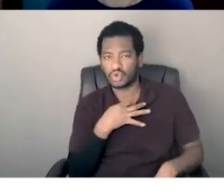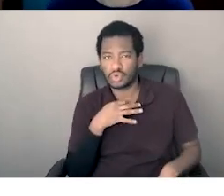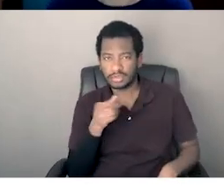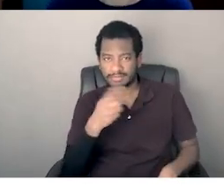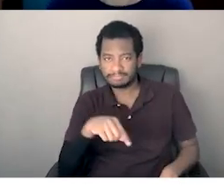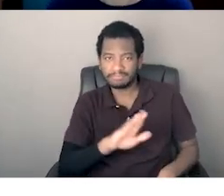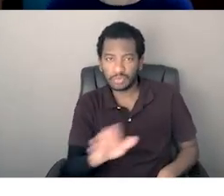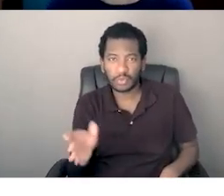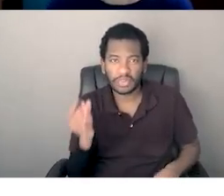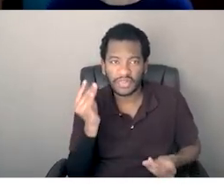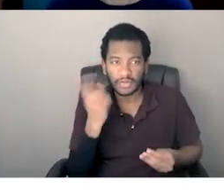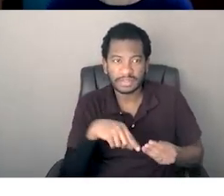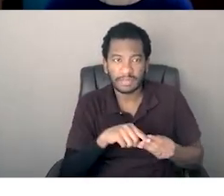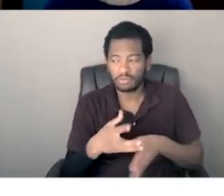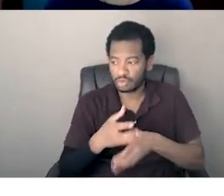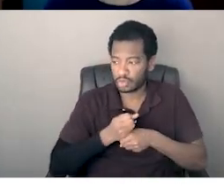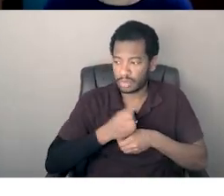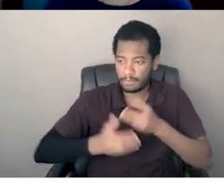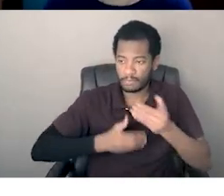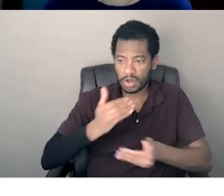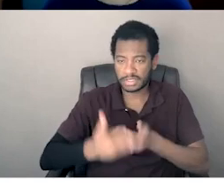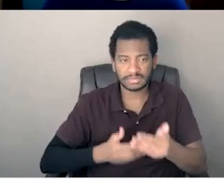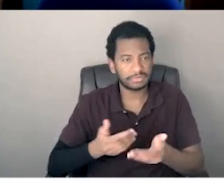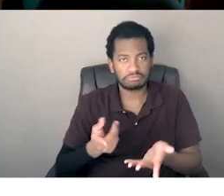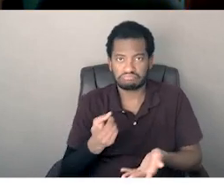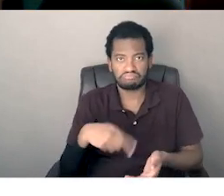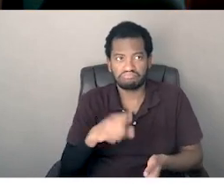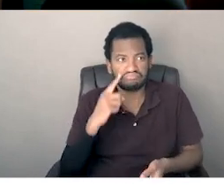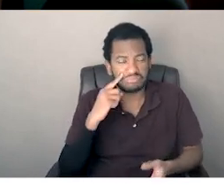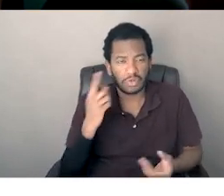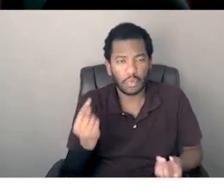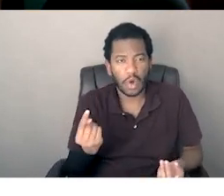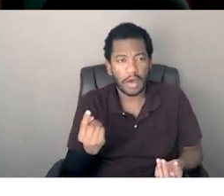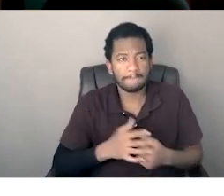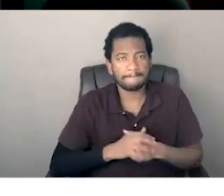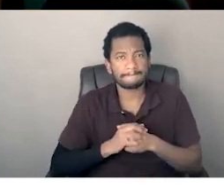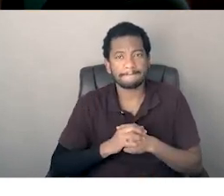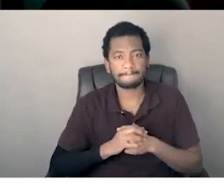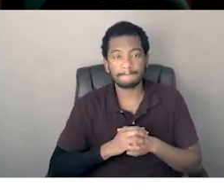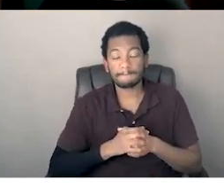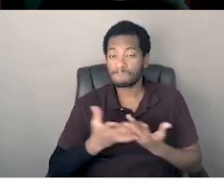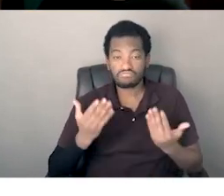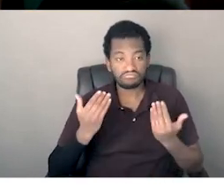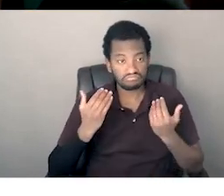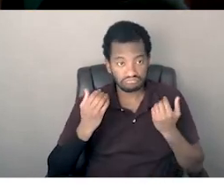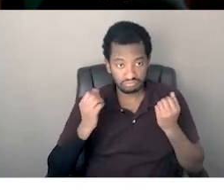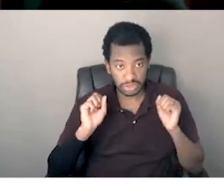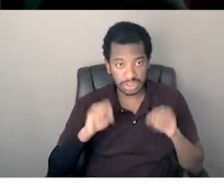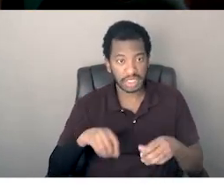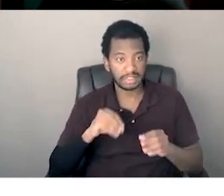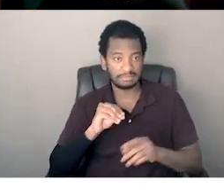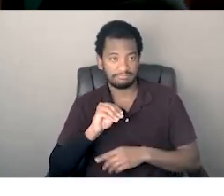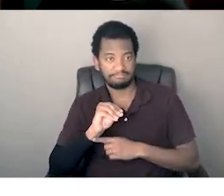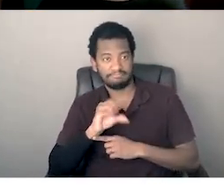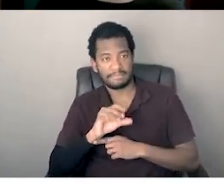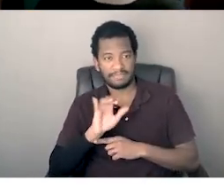about procurement processes and procurement. There is You can feel free to scan with your phone